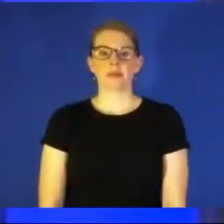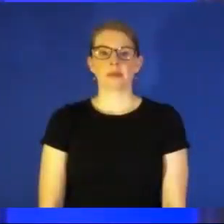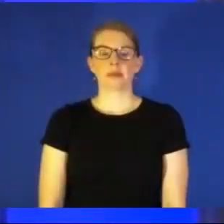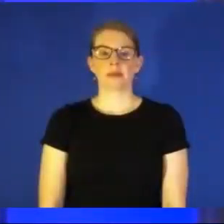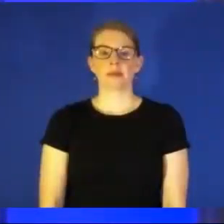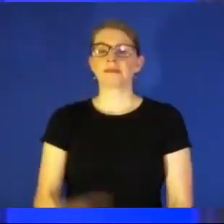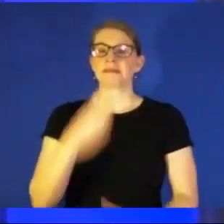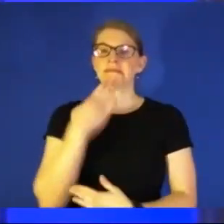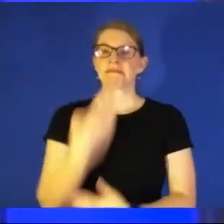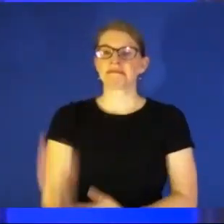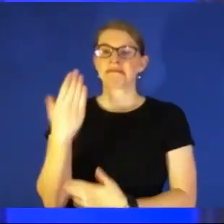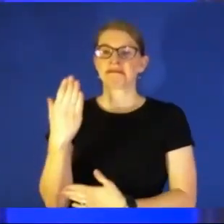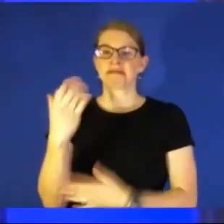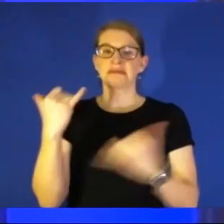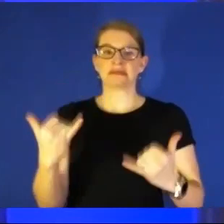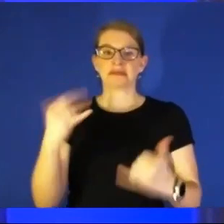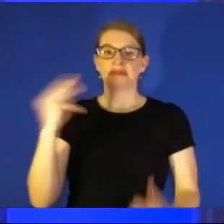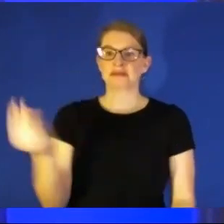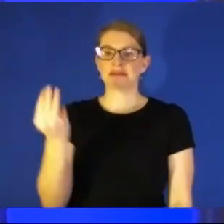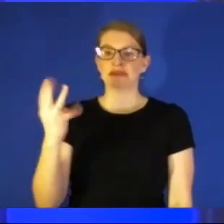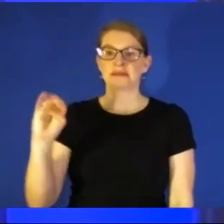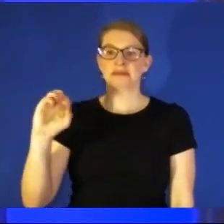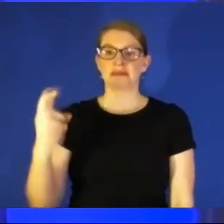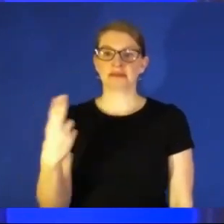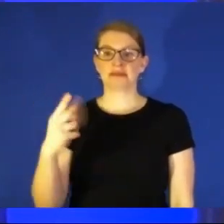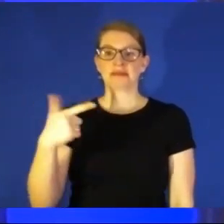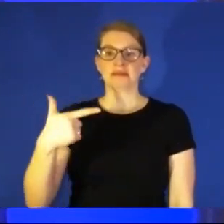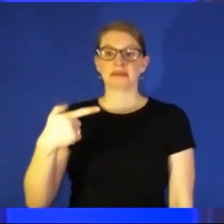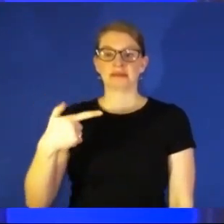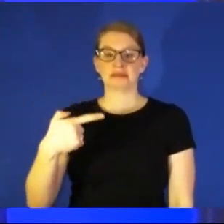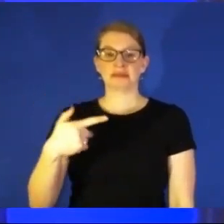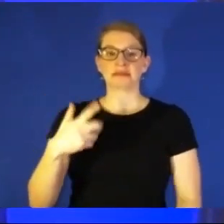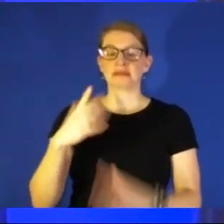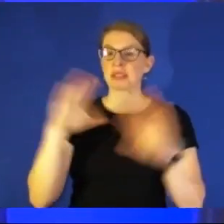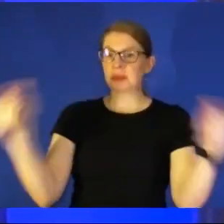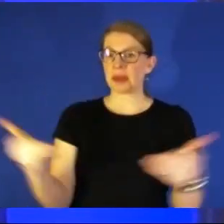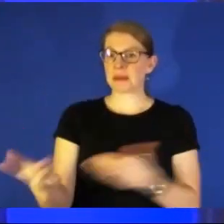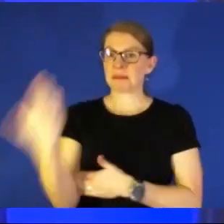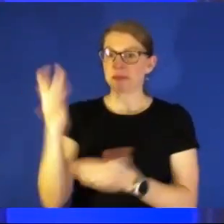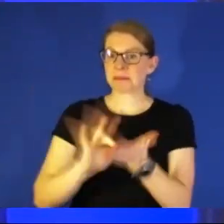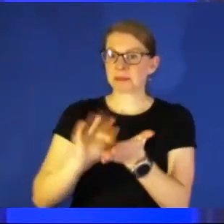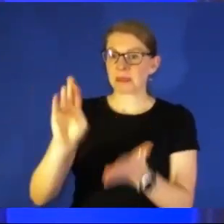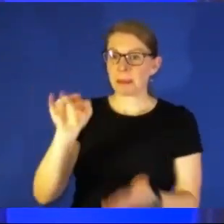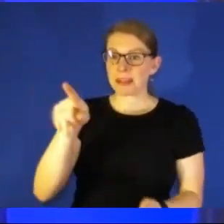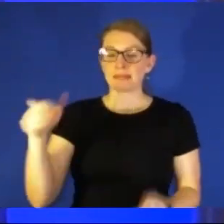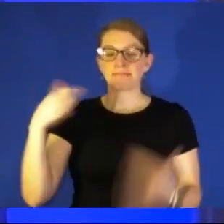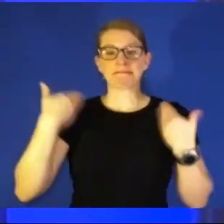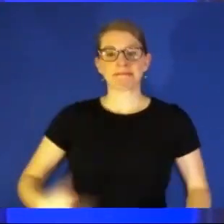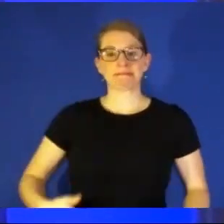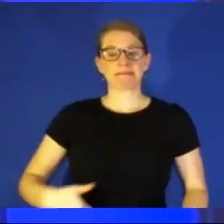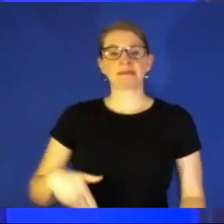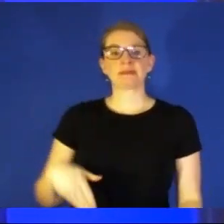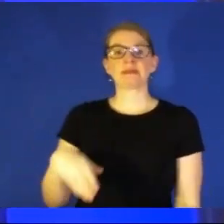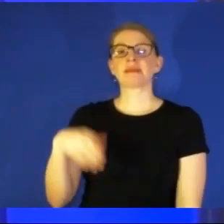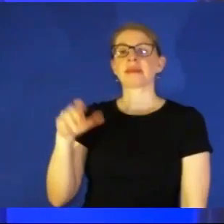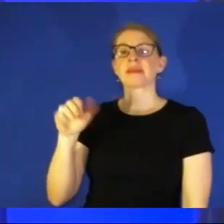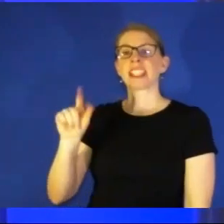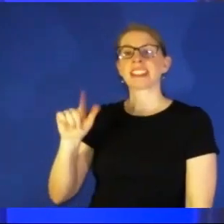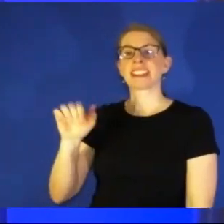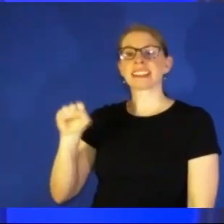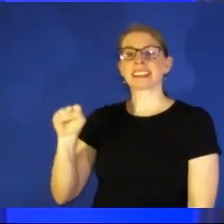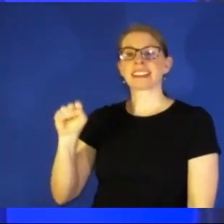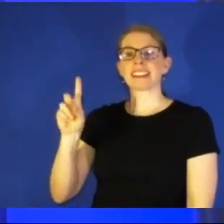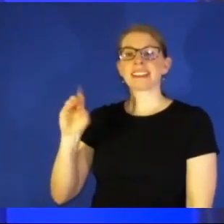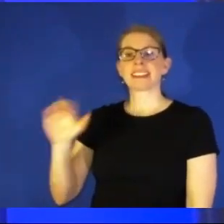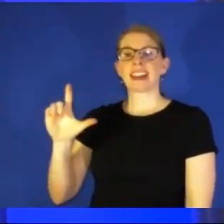Good morning. It's Monday, March 21st. Welcome to the Morning Medical Update. I'm Alexis Del Cid in for Jessica Lovell. Thank you for joining us on